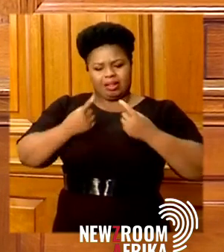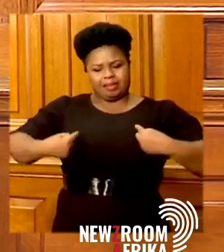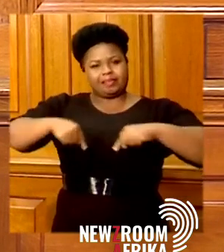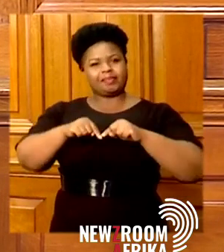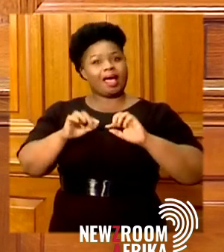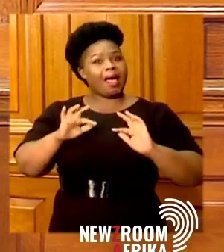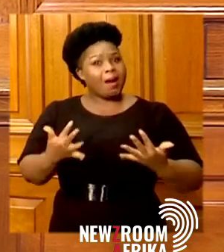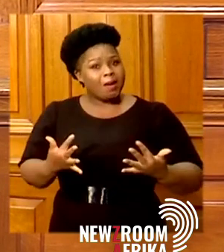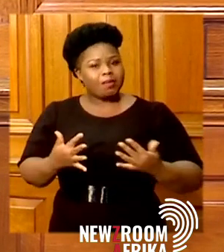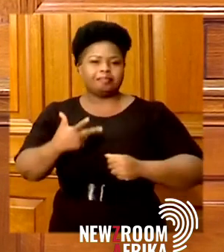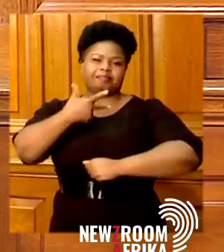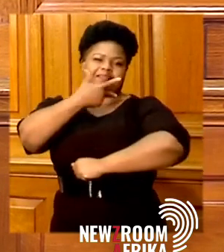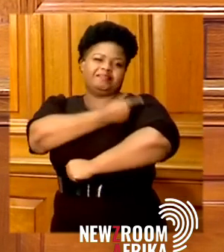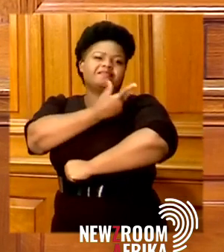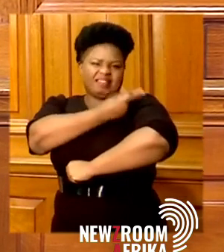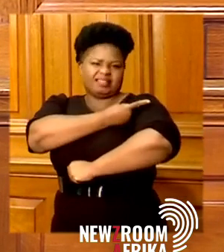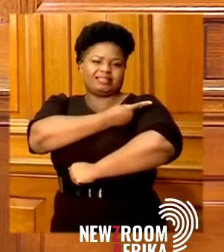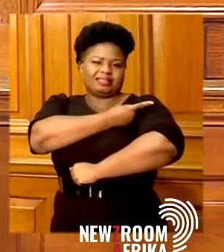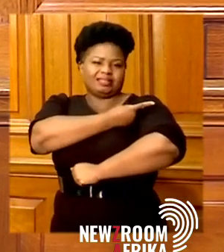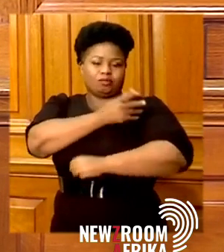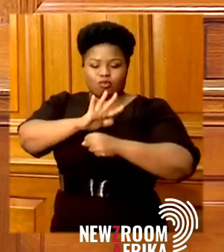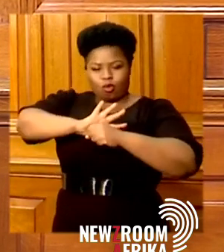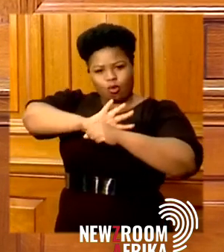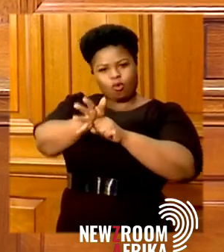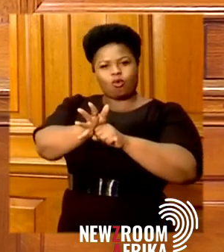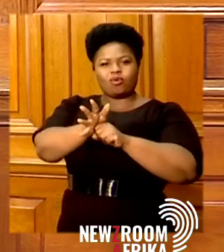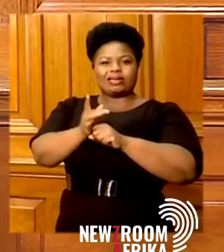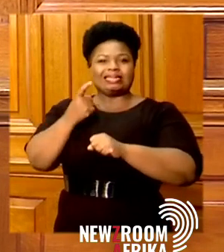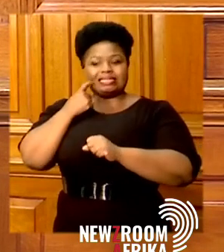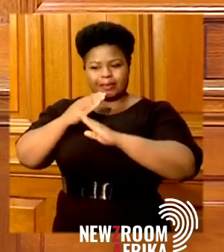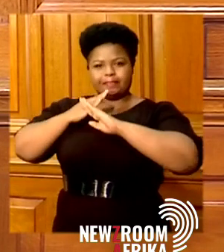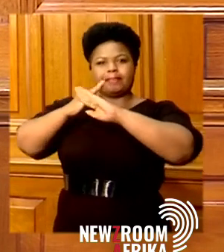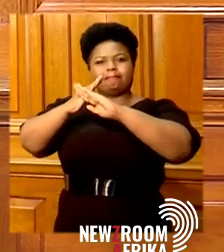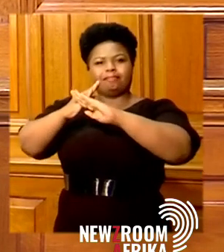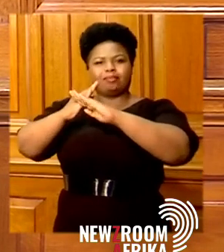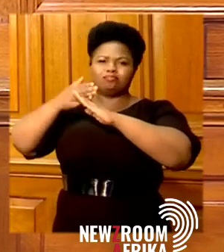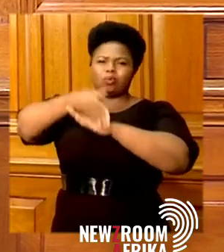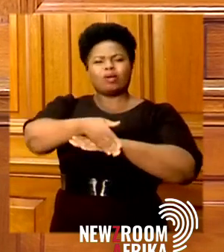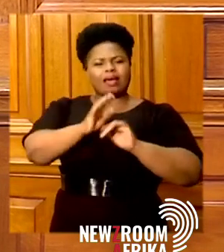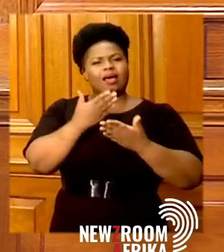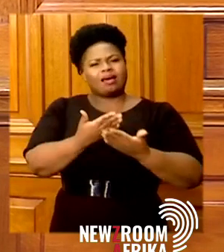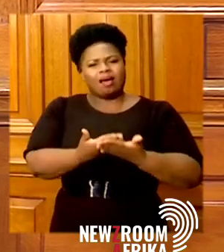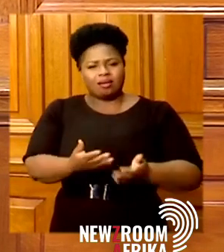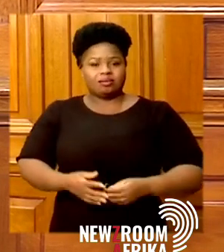measure to combat COVID-19, and to that extent, we've set